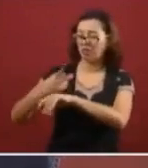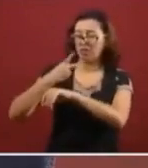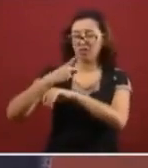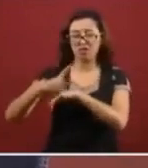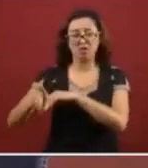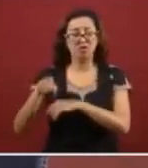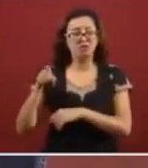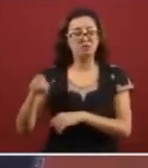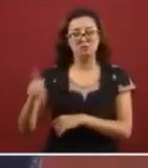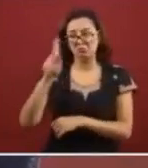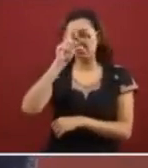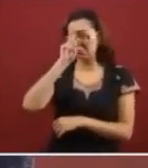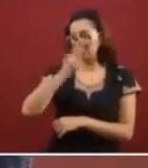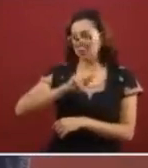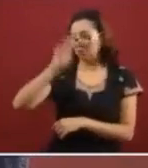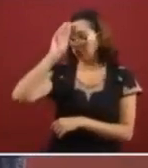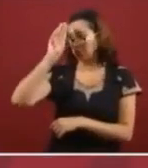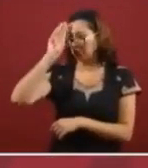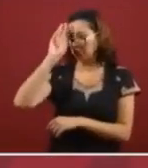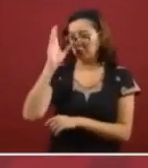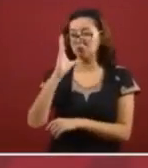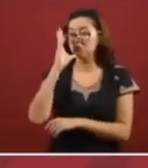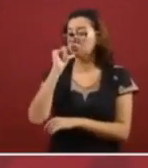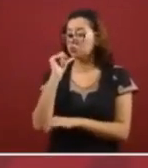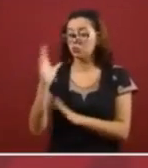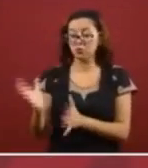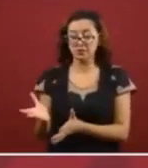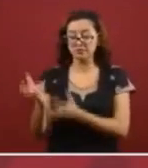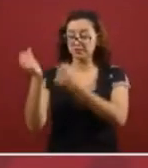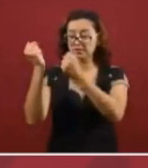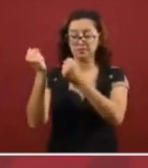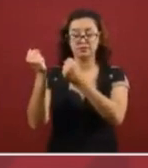and if there's no possibility of correcting